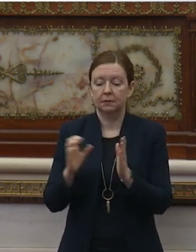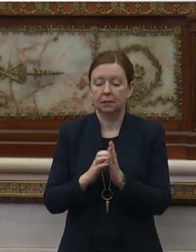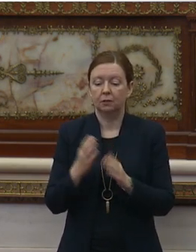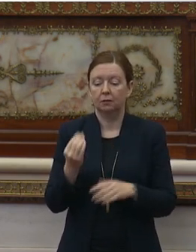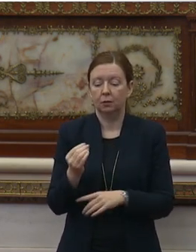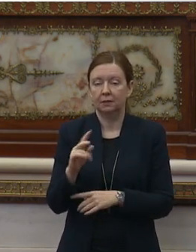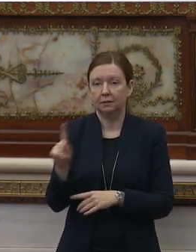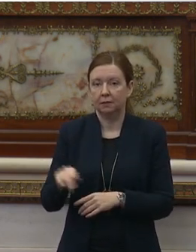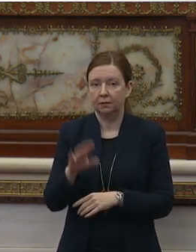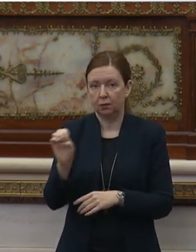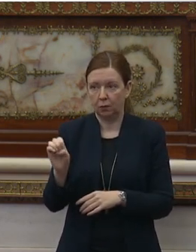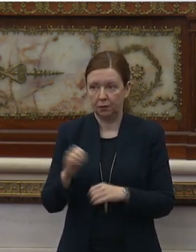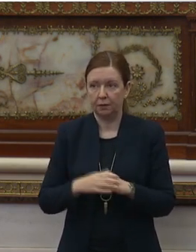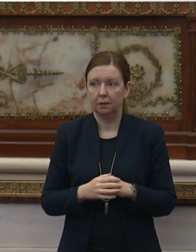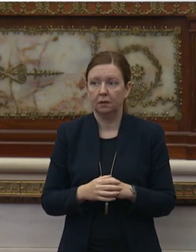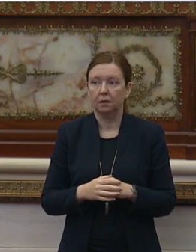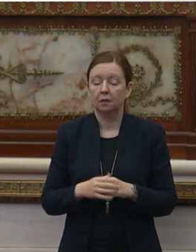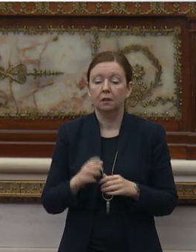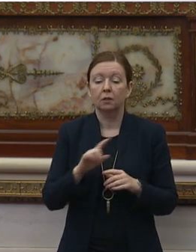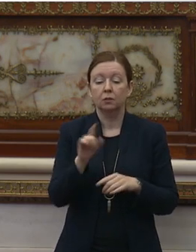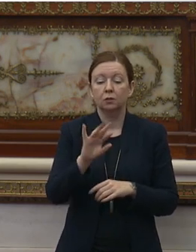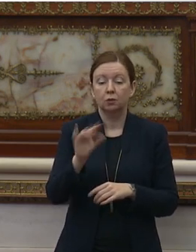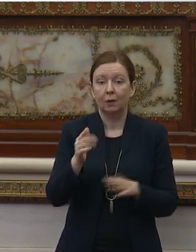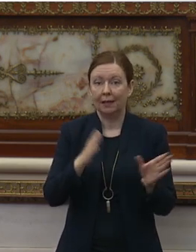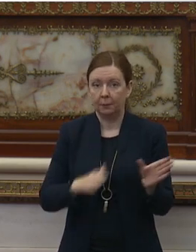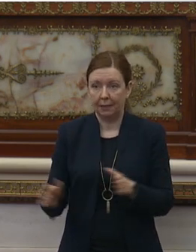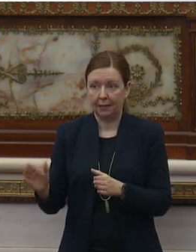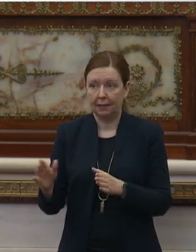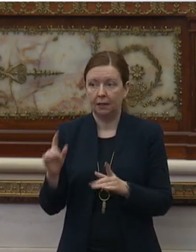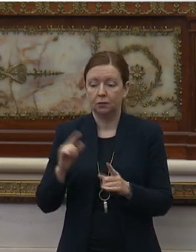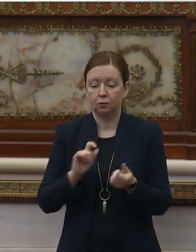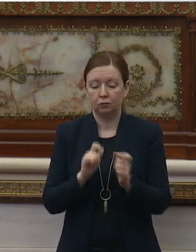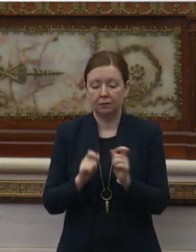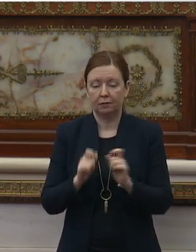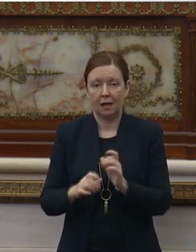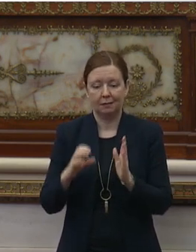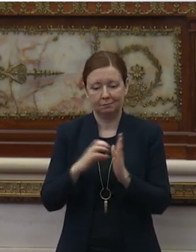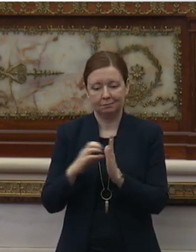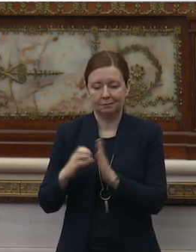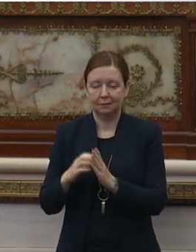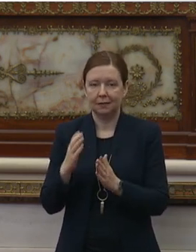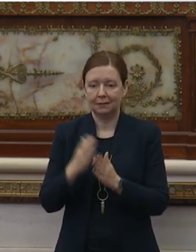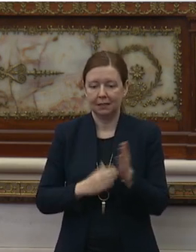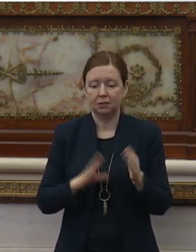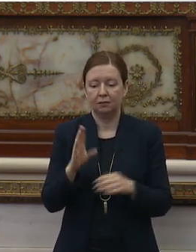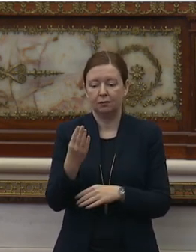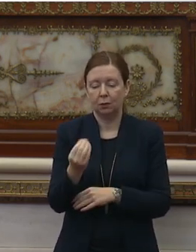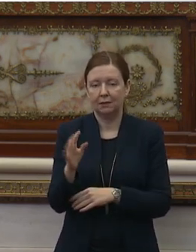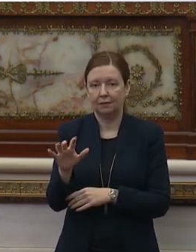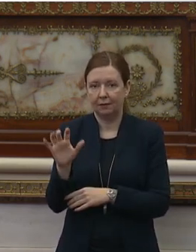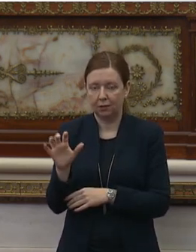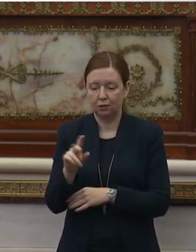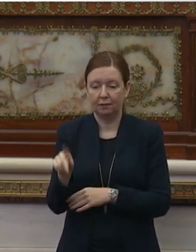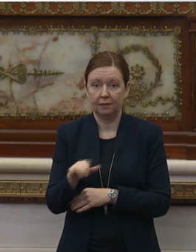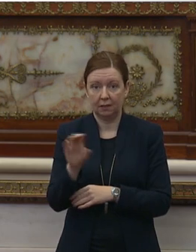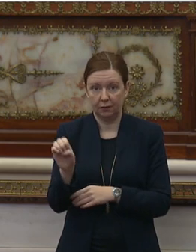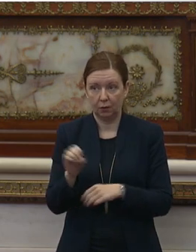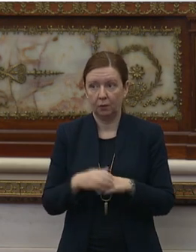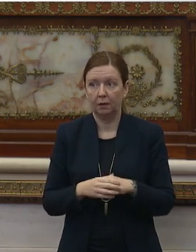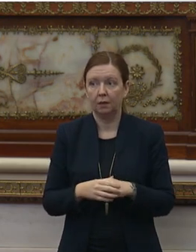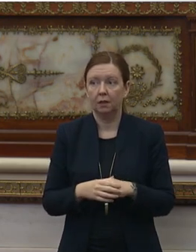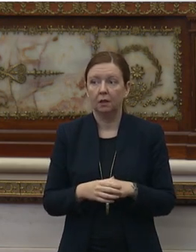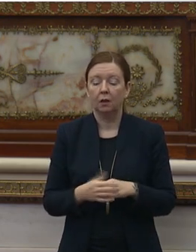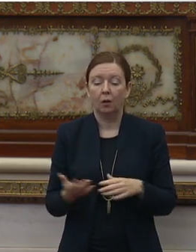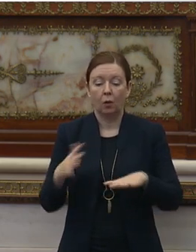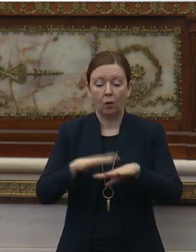of the Philadelphia Code, entitled Zoning and Planning, to revise certain provisions of Section 14500 of the Philadelphia Code,